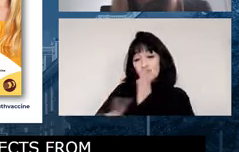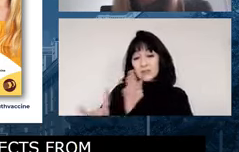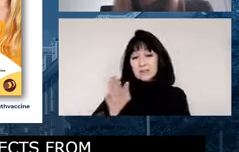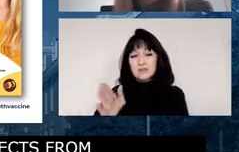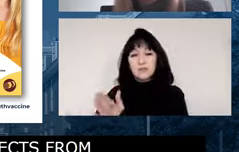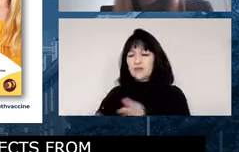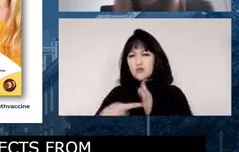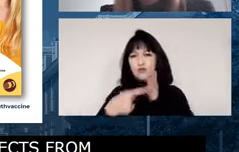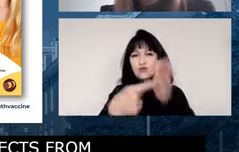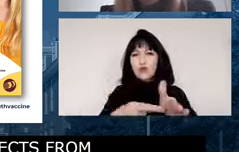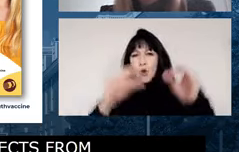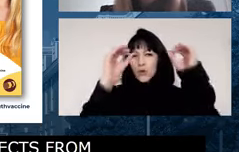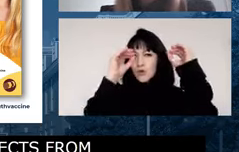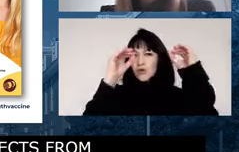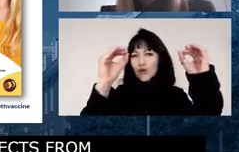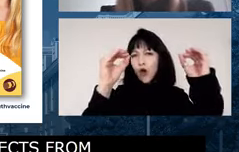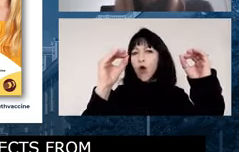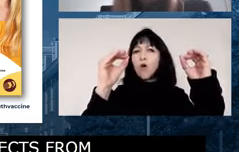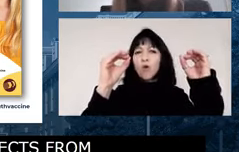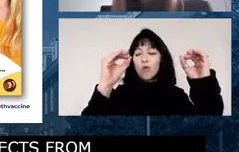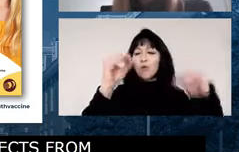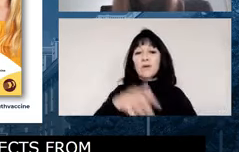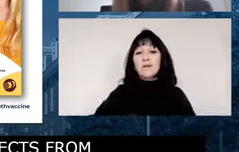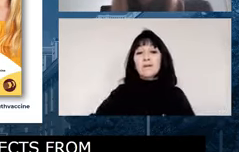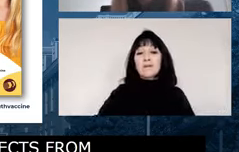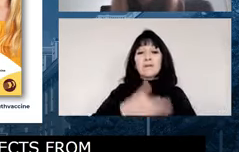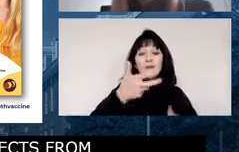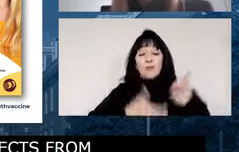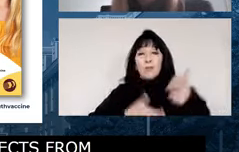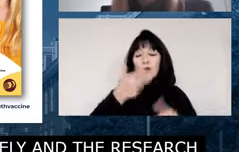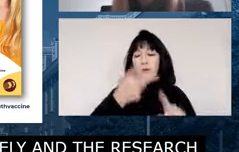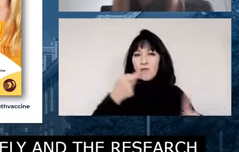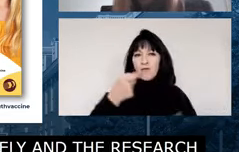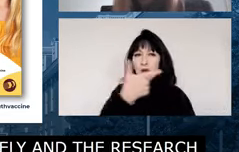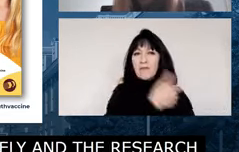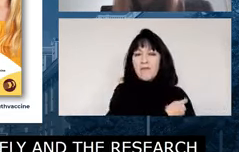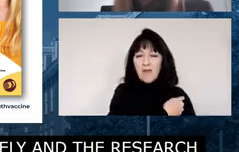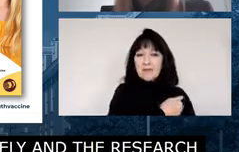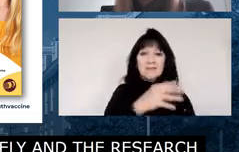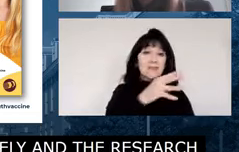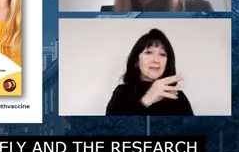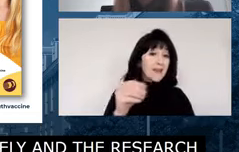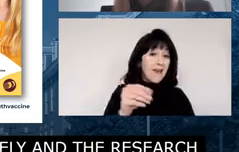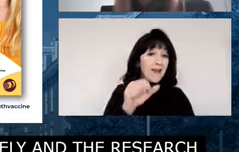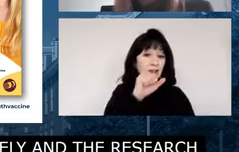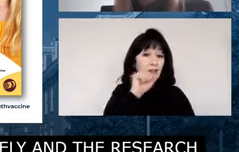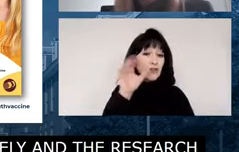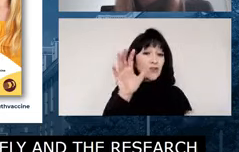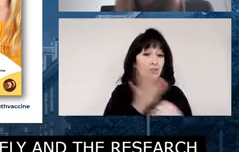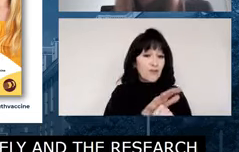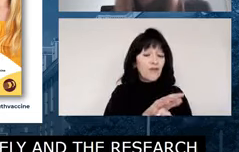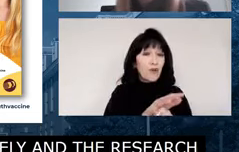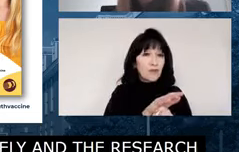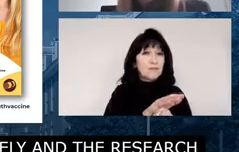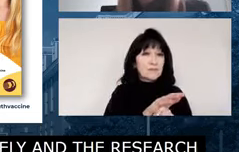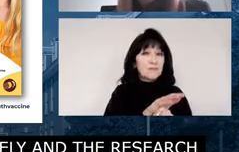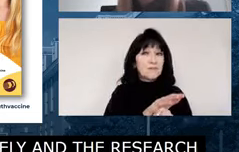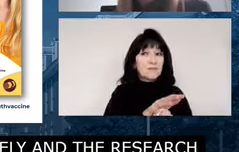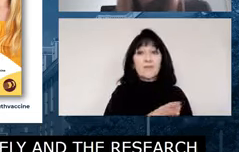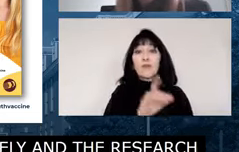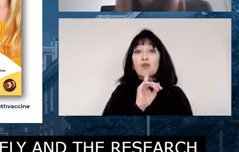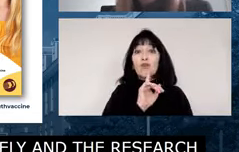the vaccine, but also confirmed that there were reproductive side effects from